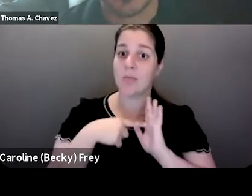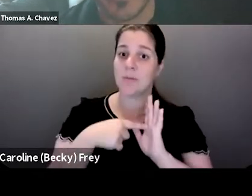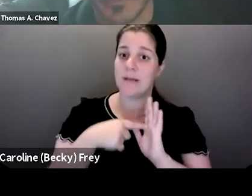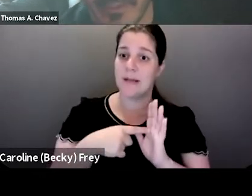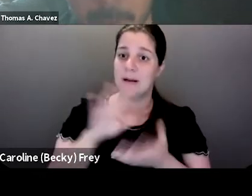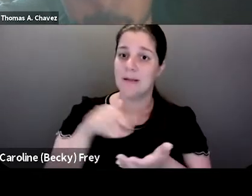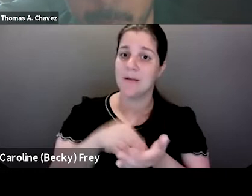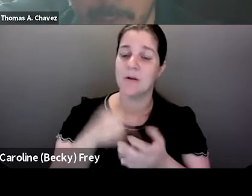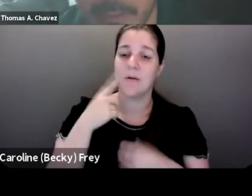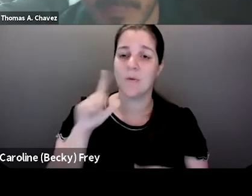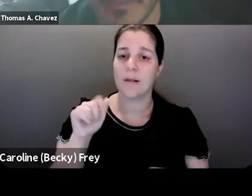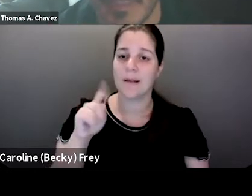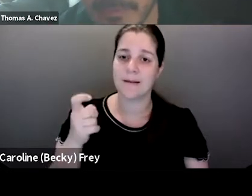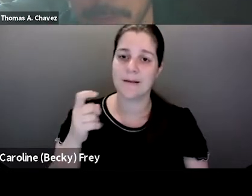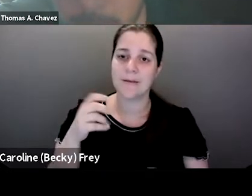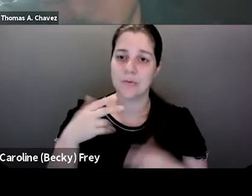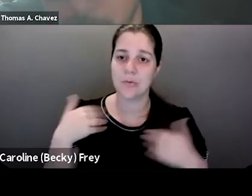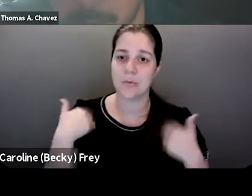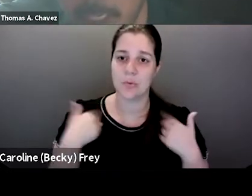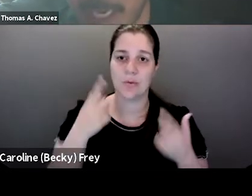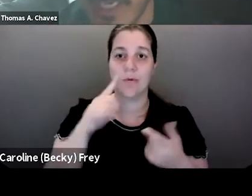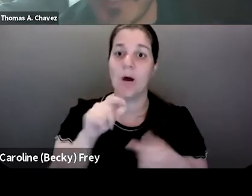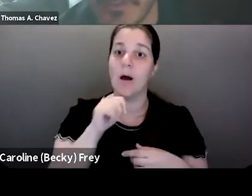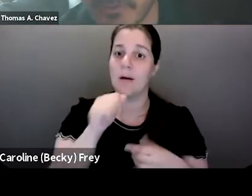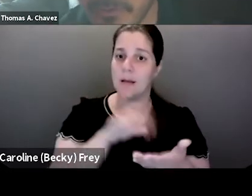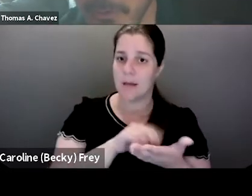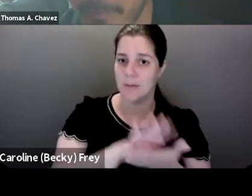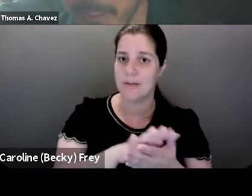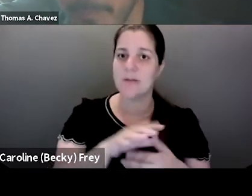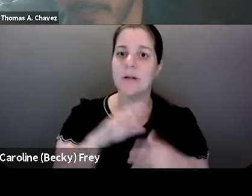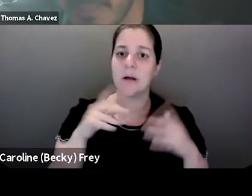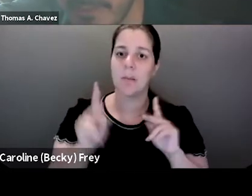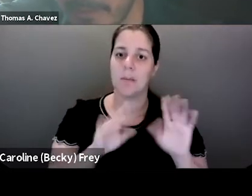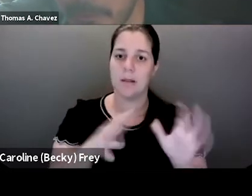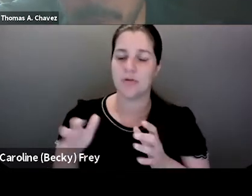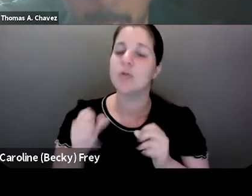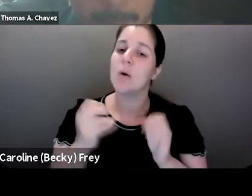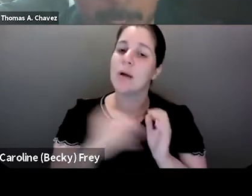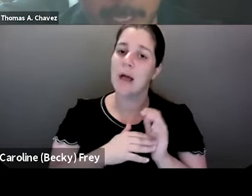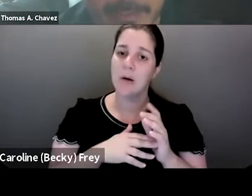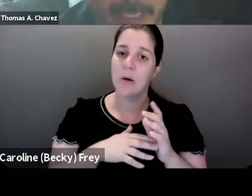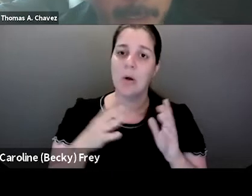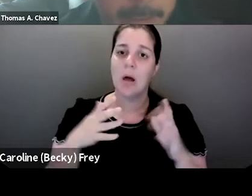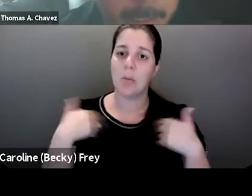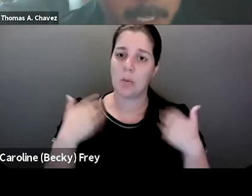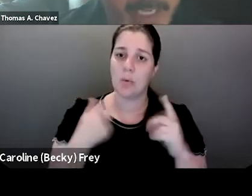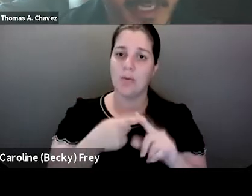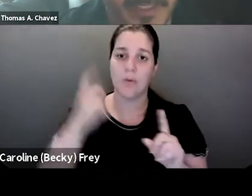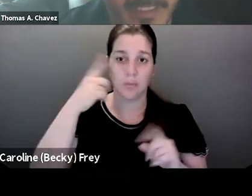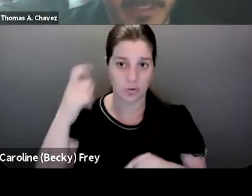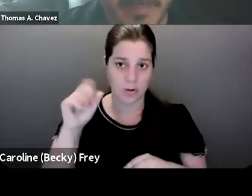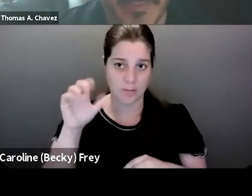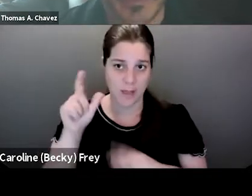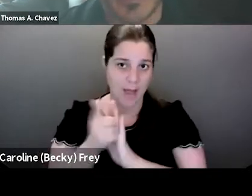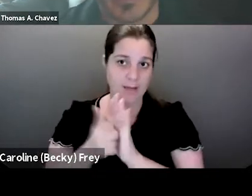on Latinx Youth in the context of undocumented populations within. This includes youth who have been impacted by the DREAM Act and DACA.